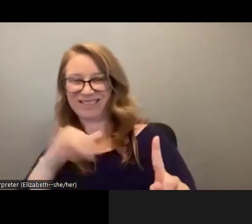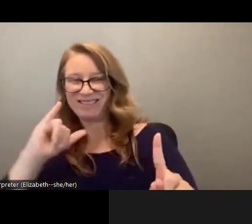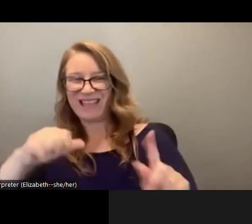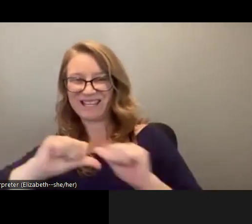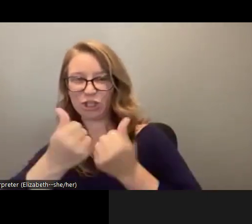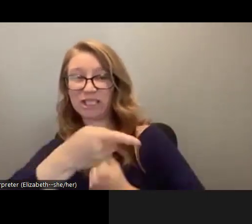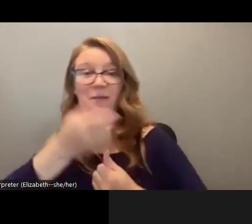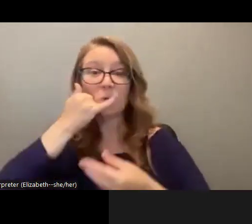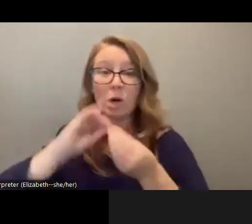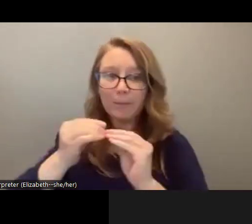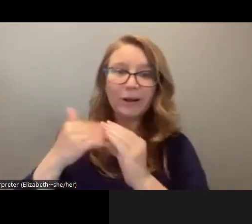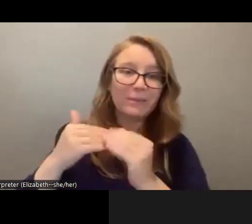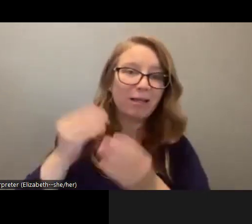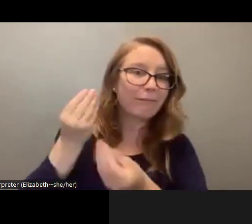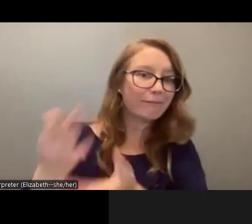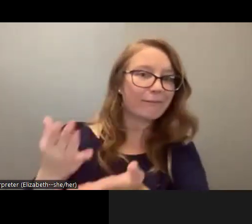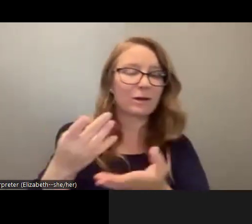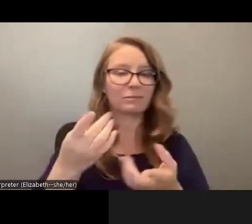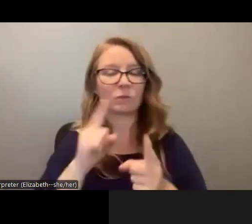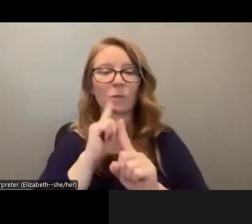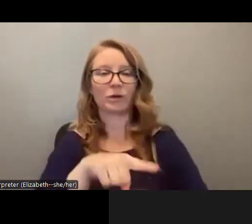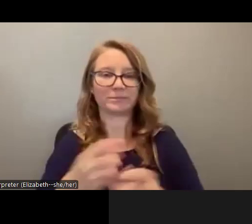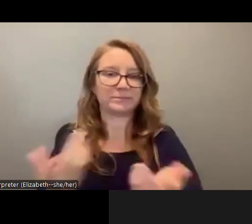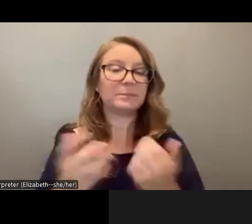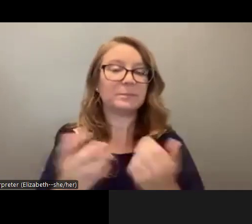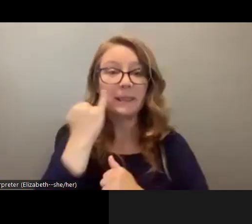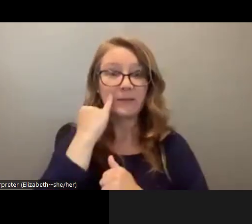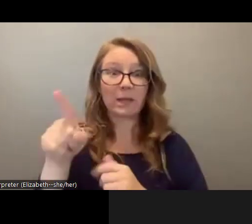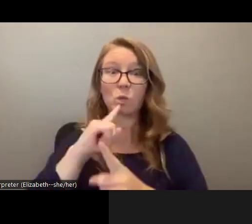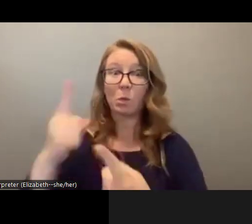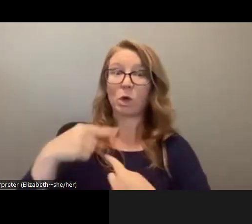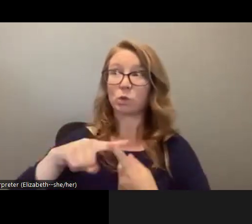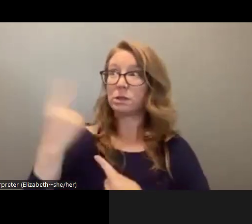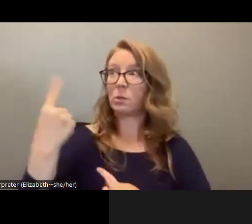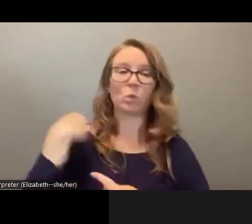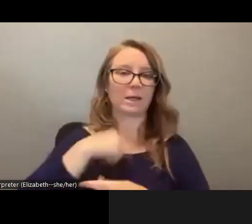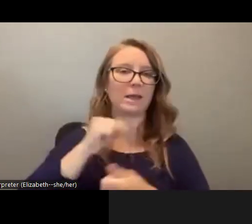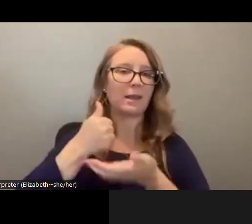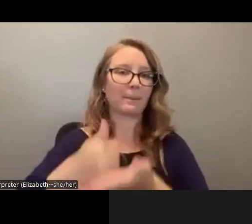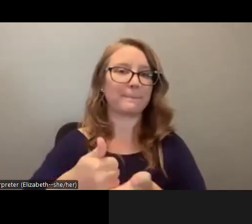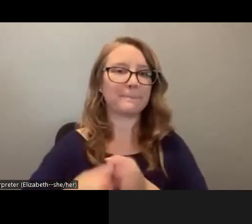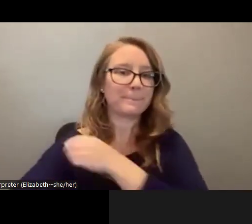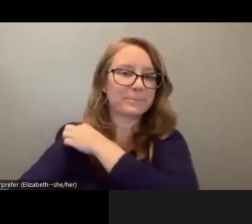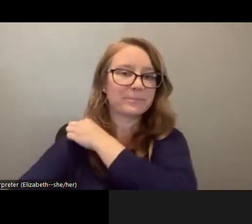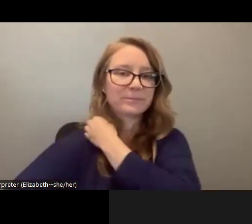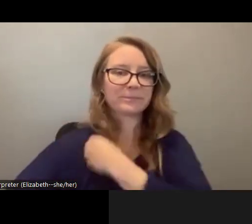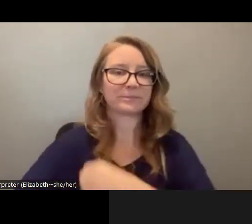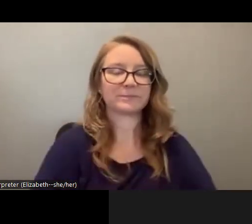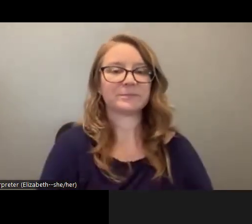here's the number, email, etc., to report it to them. So as long as they report it to someone, we can kind of help them with that.